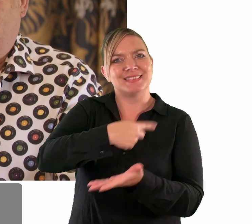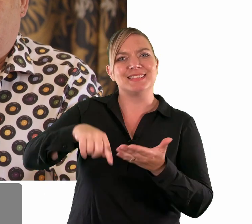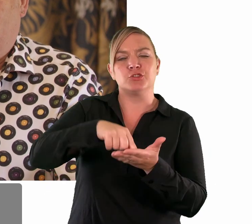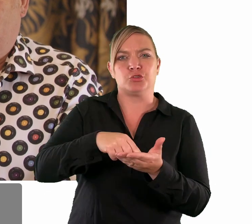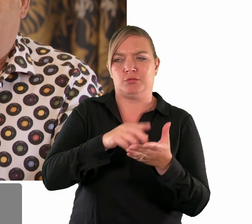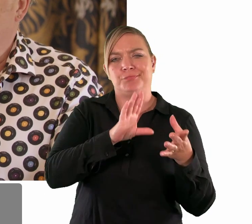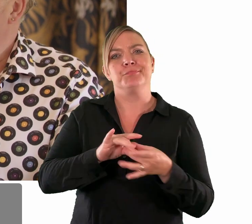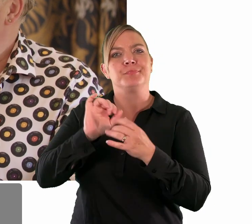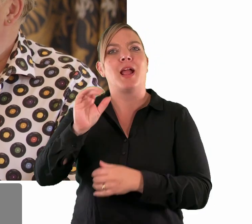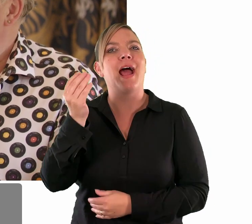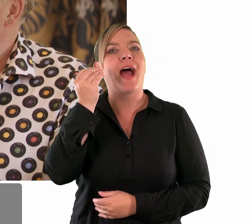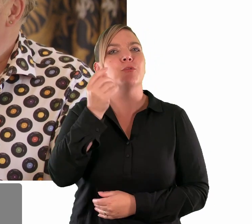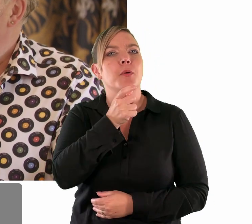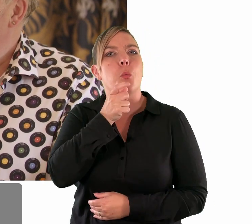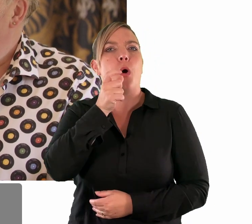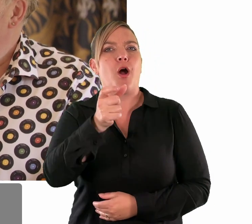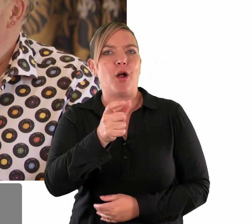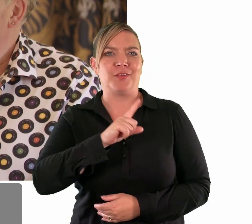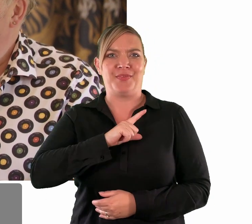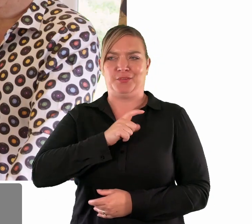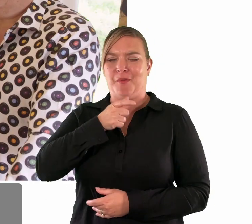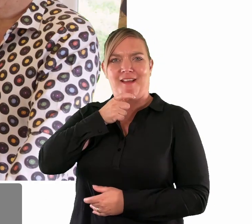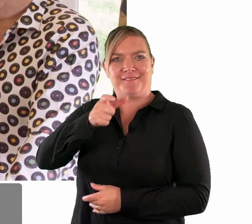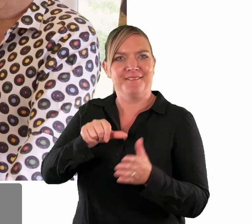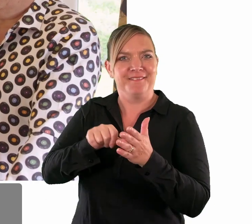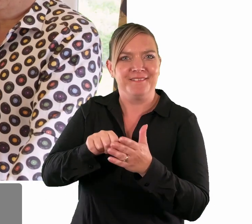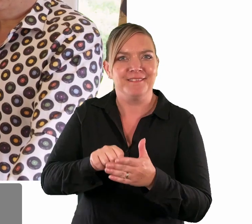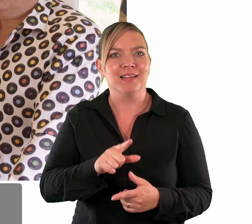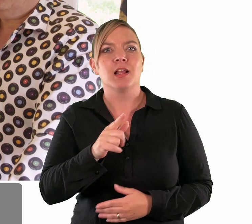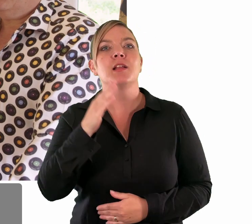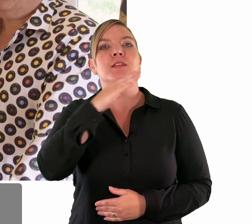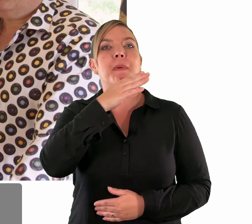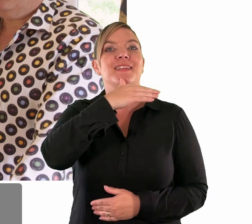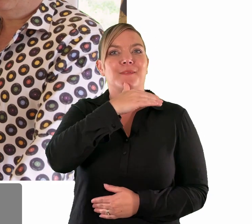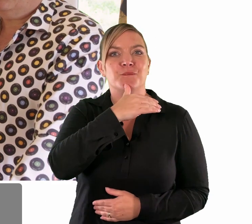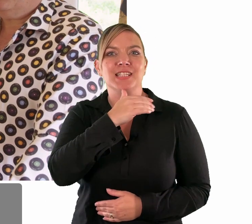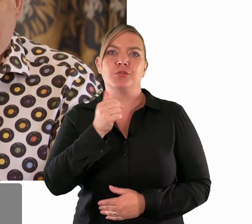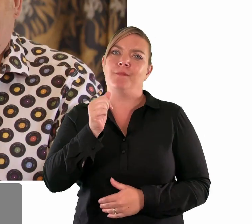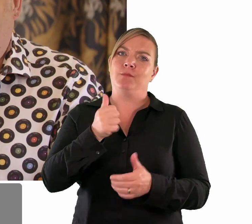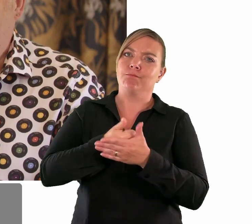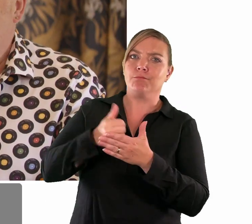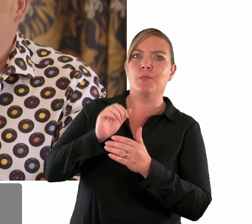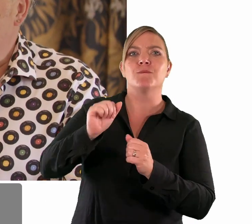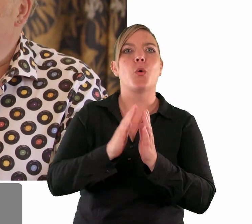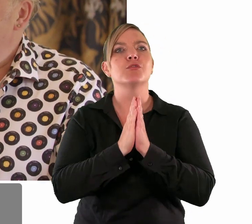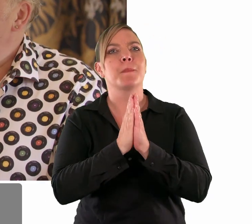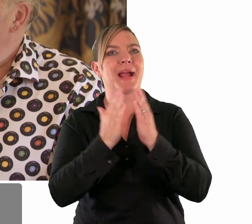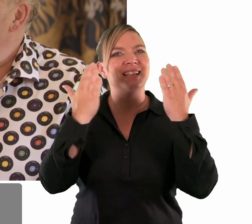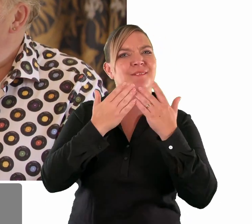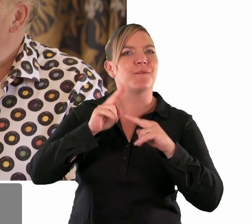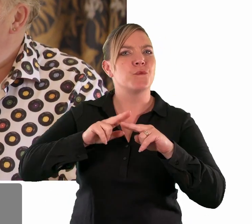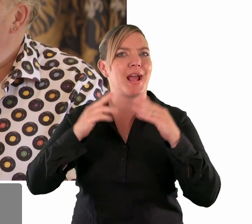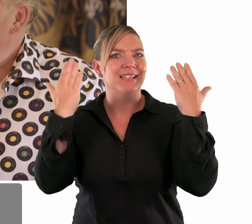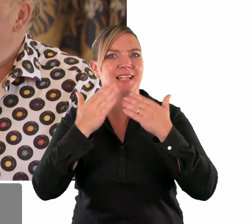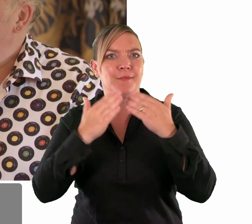deep. And it's, in other words, it's spicy fish. Customary for Shabbat evening, Friday evening. We are under instructions from your mother